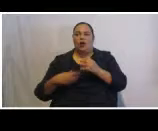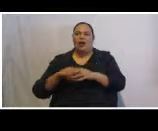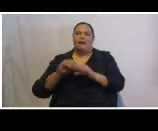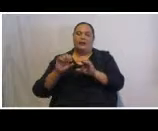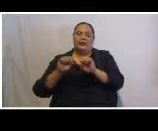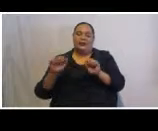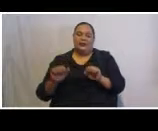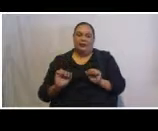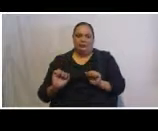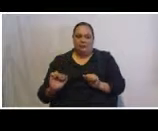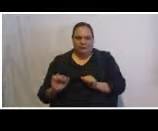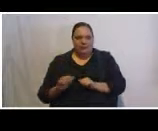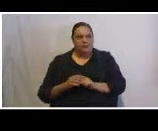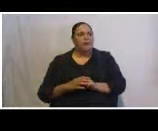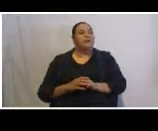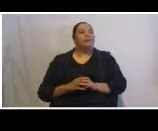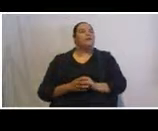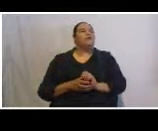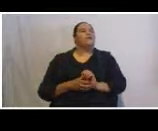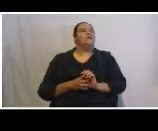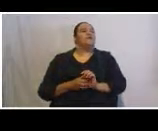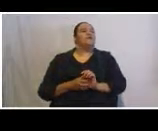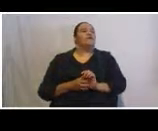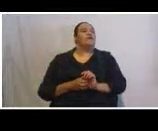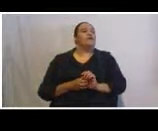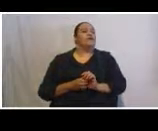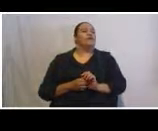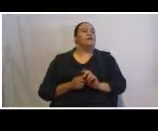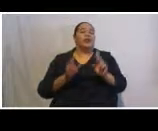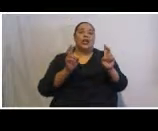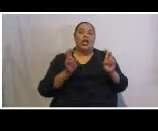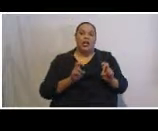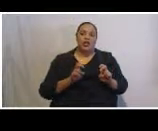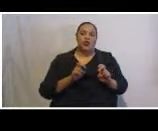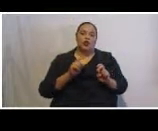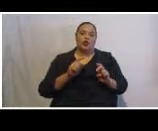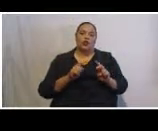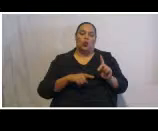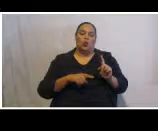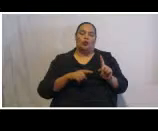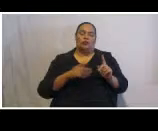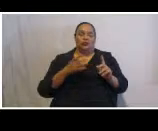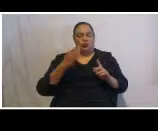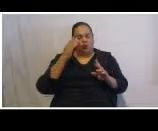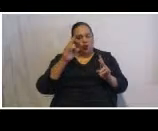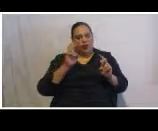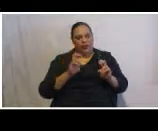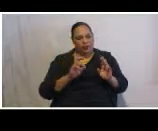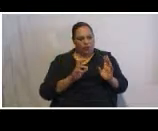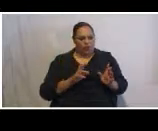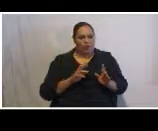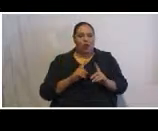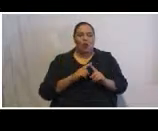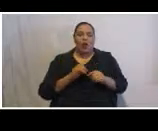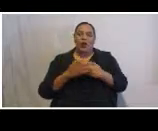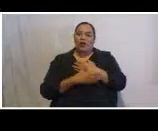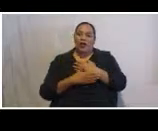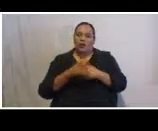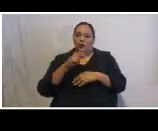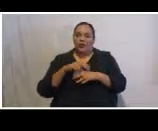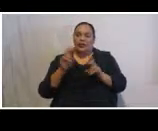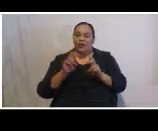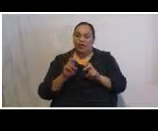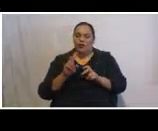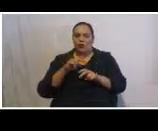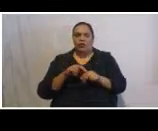system, and ESCOM has a dilemma, because as a country we need ESCOM to